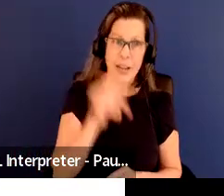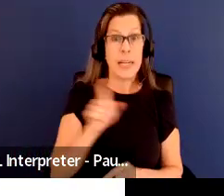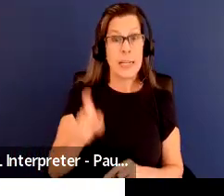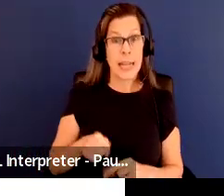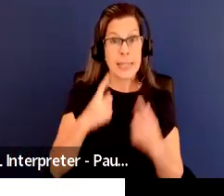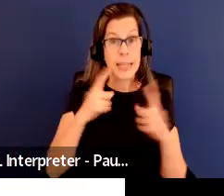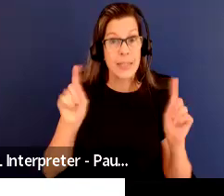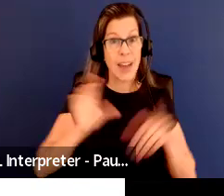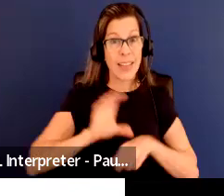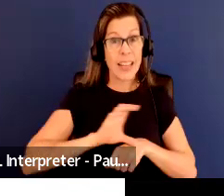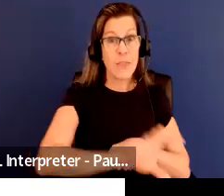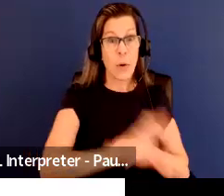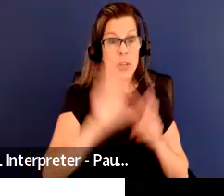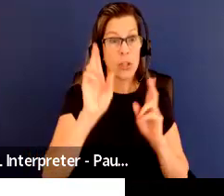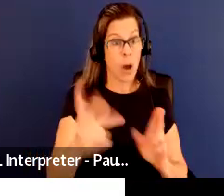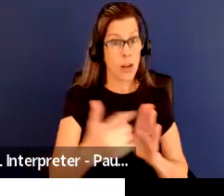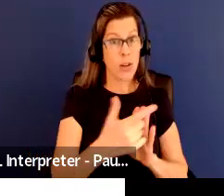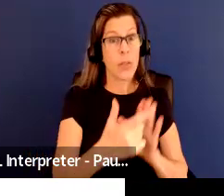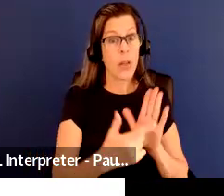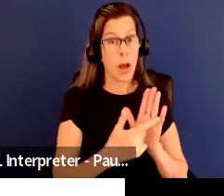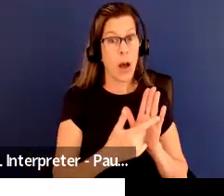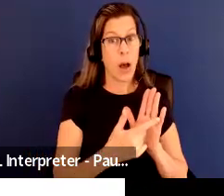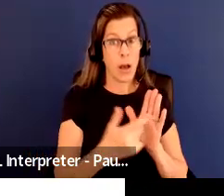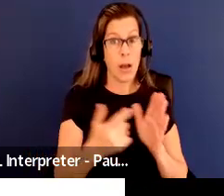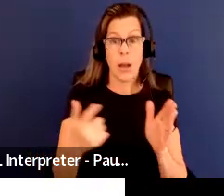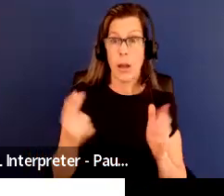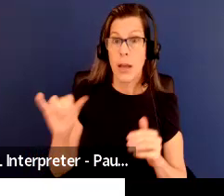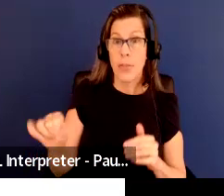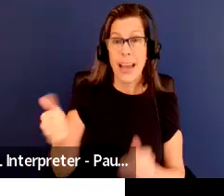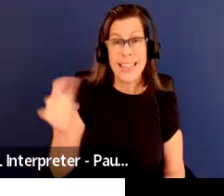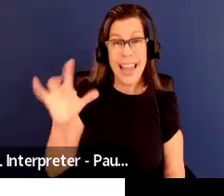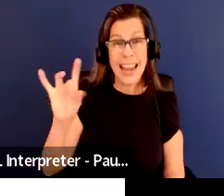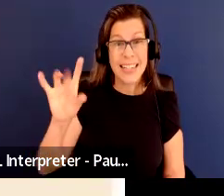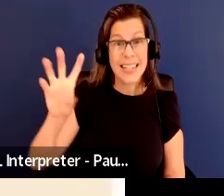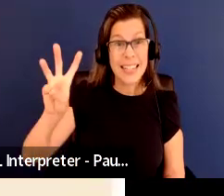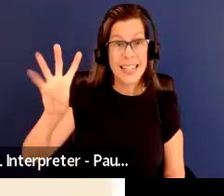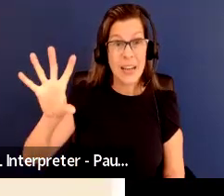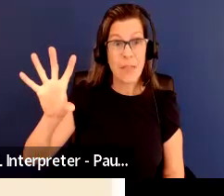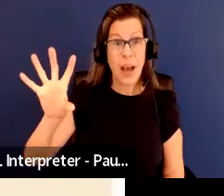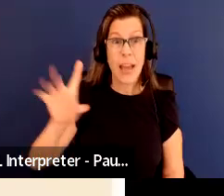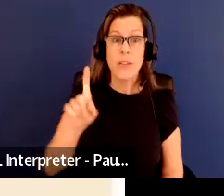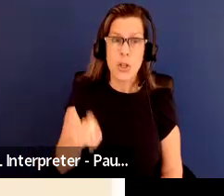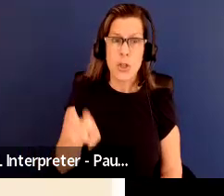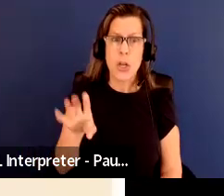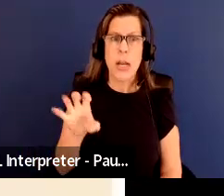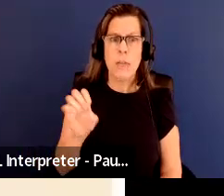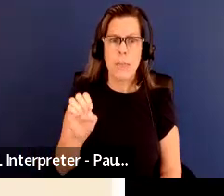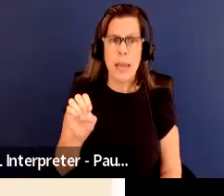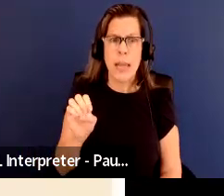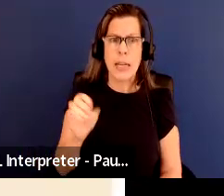finally forced to honor the law. That's 1865, when it really should have been illegal